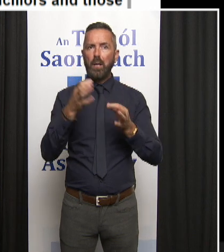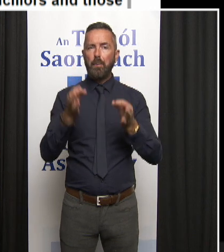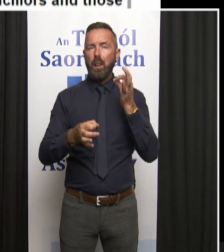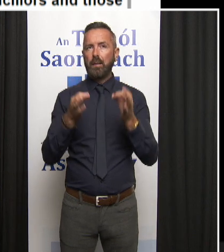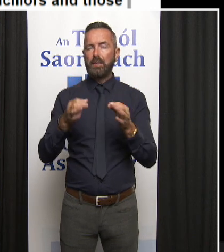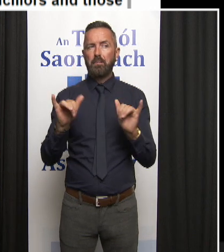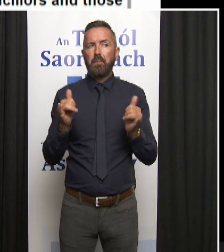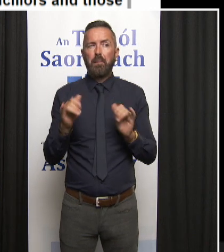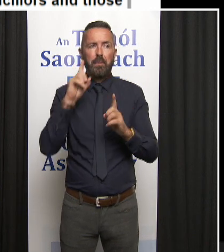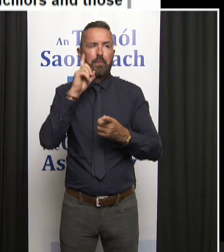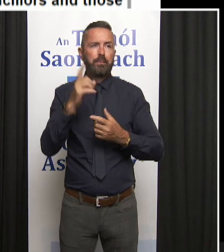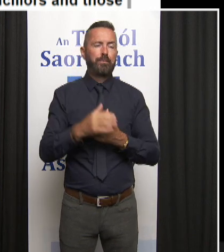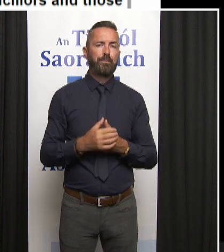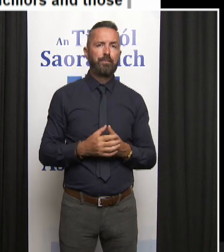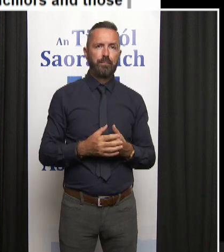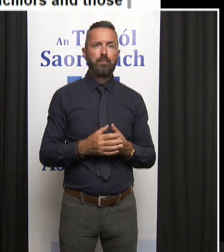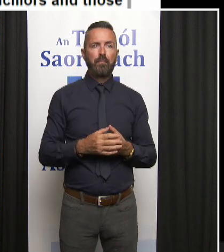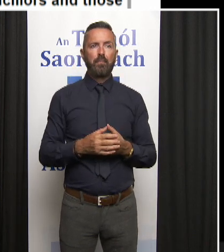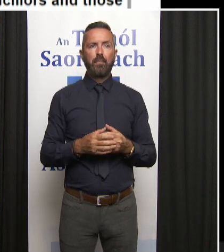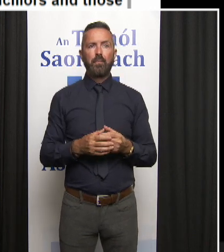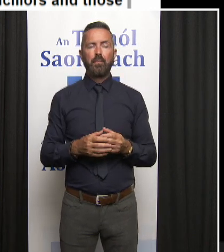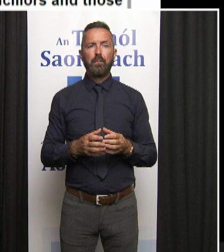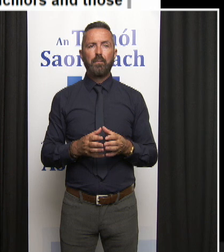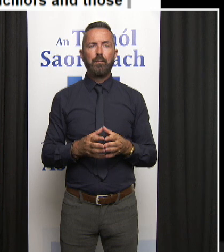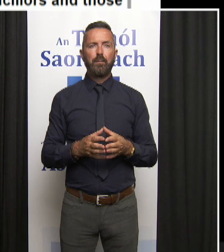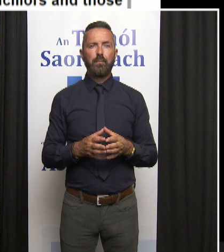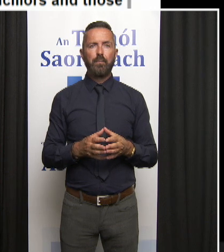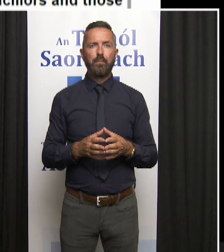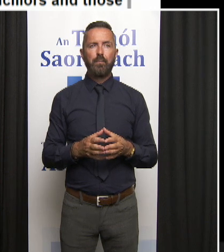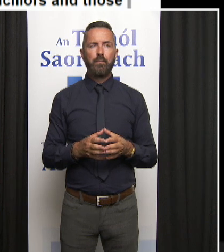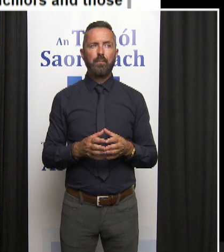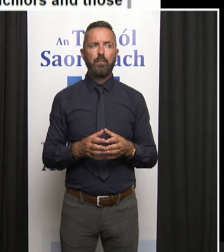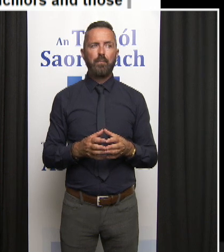assembly members to increase representation citywide were noted.